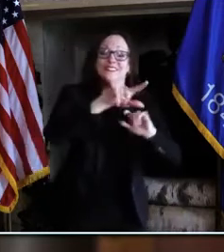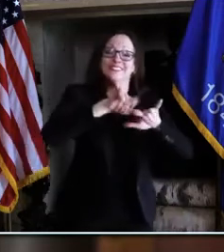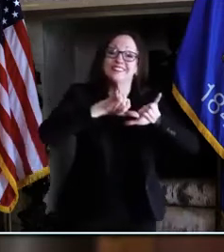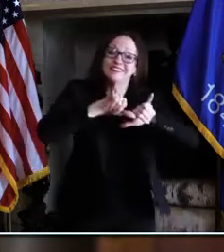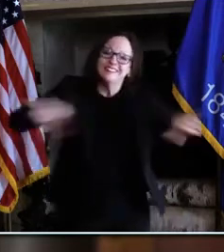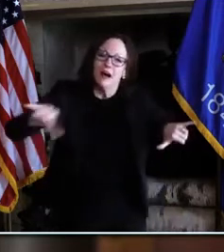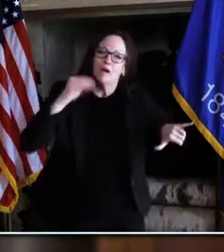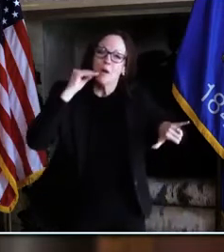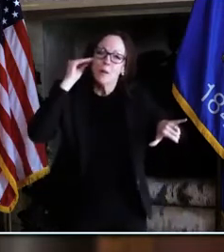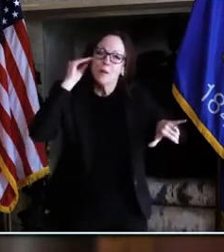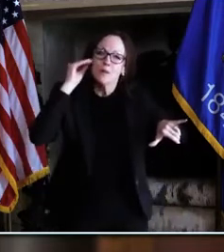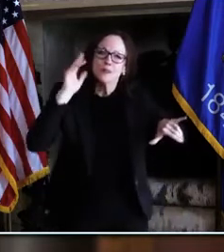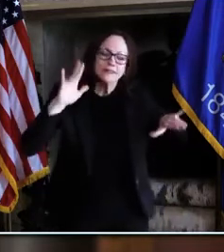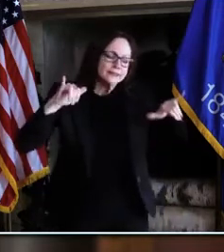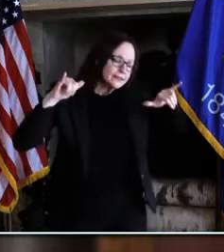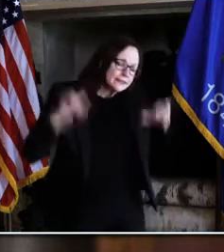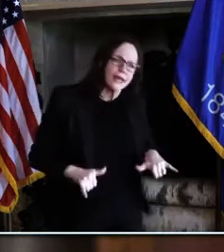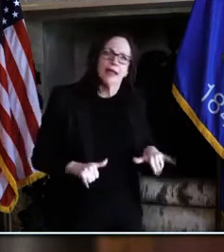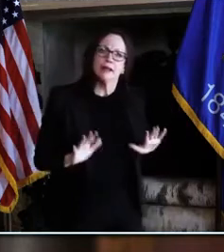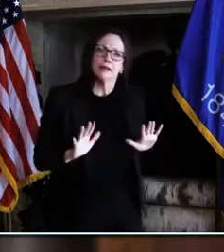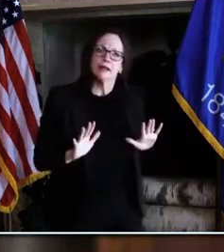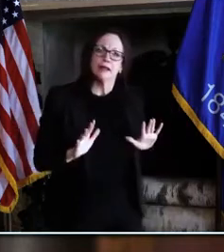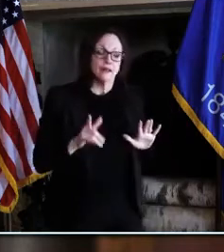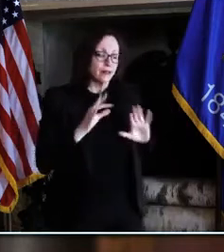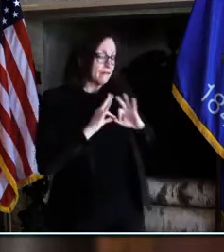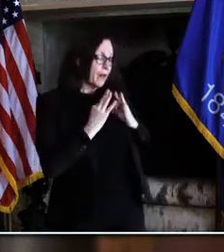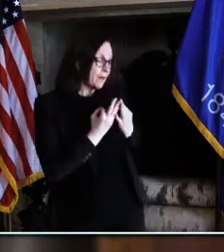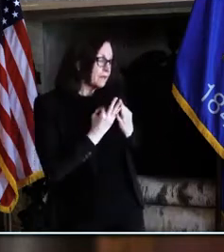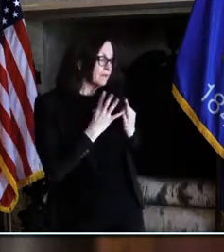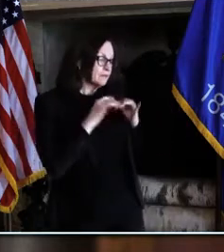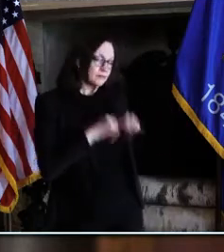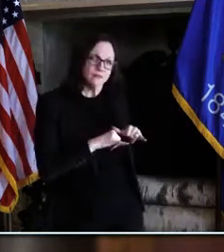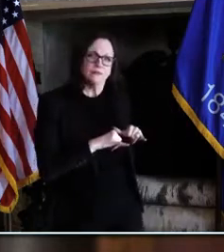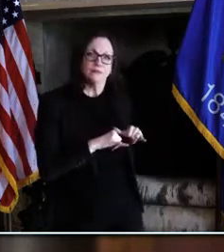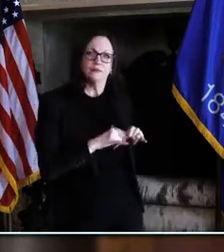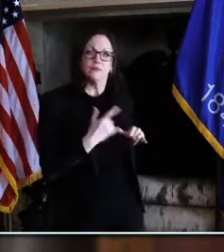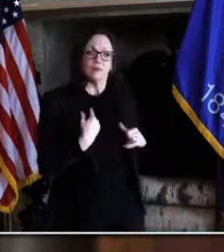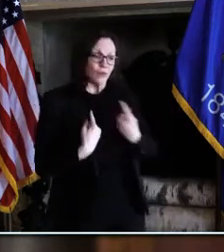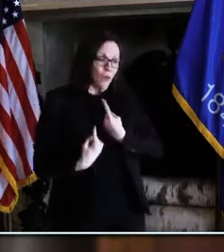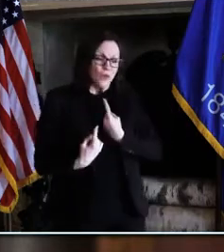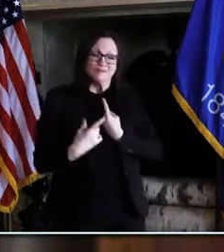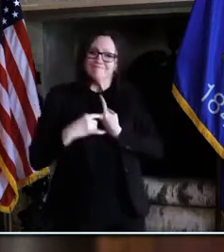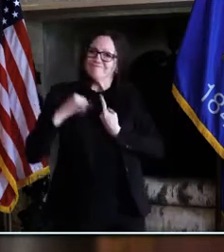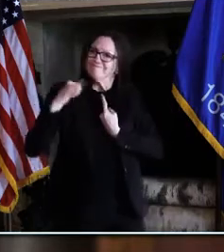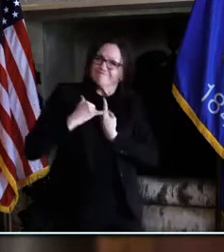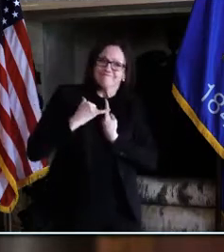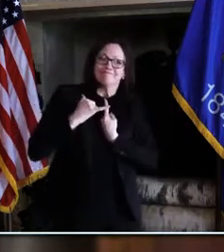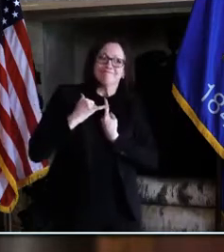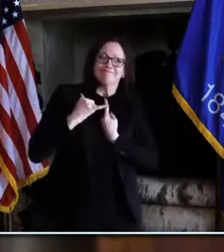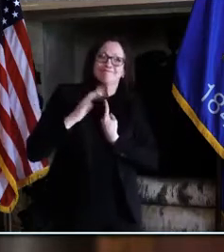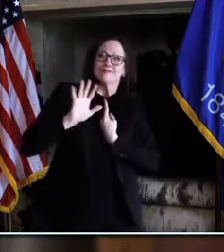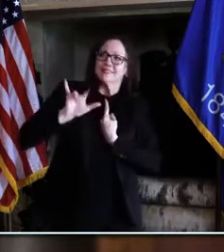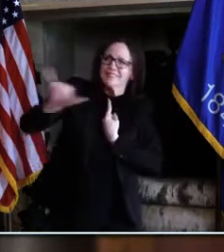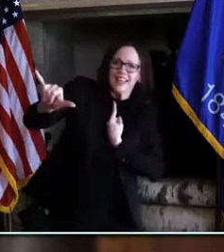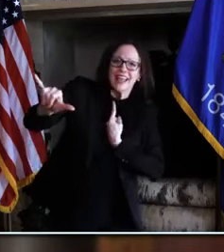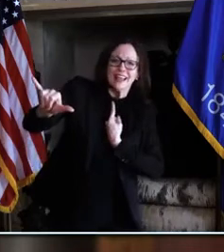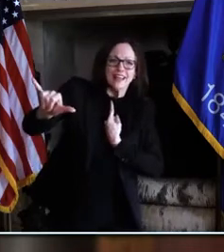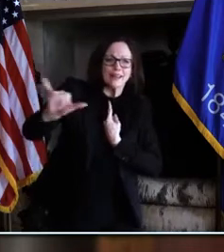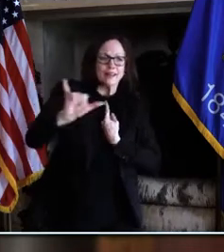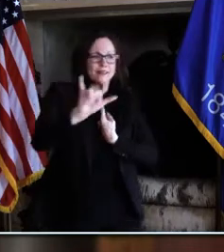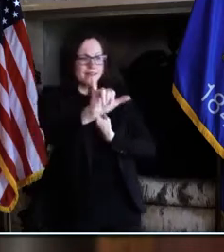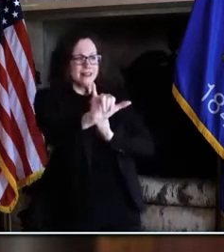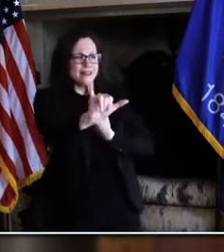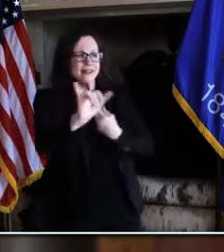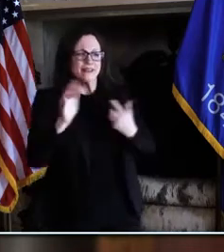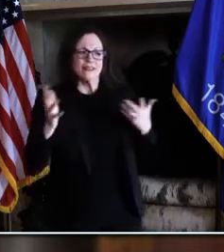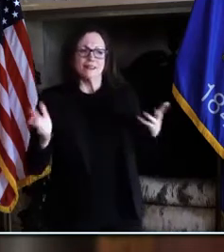contact to less than 5 people total will help do that. Not 5 people at a time, but 5 people total.